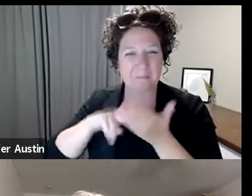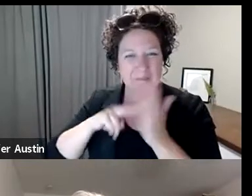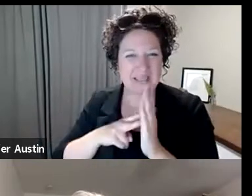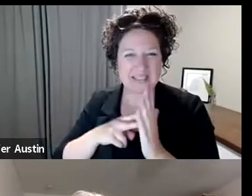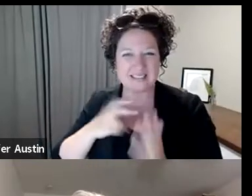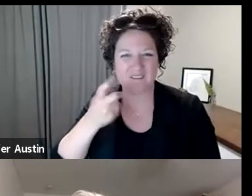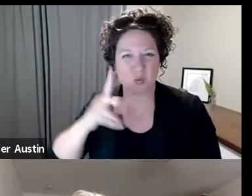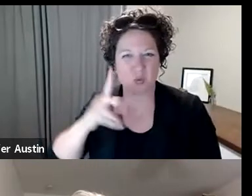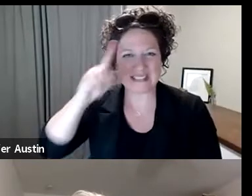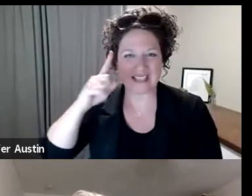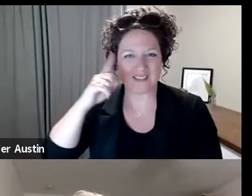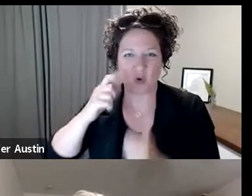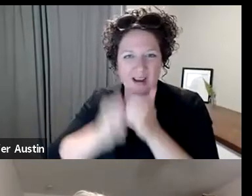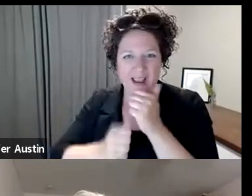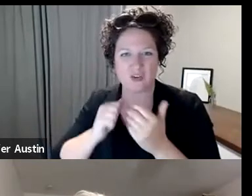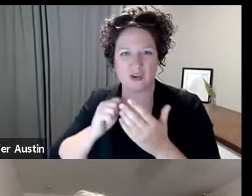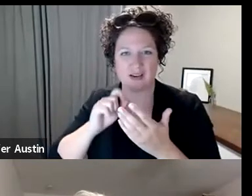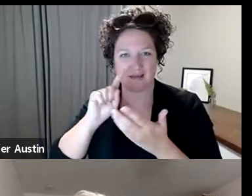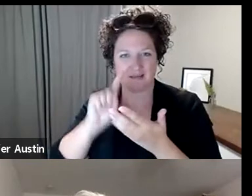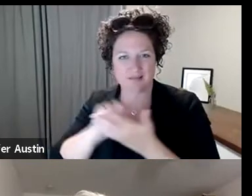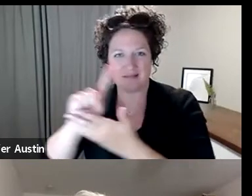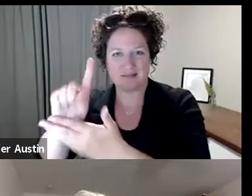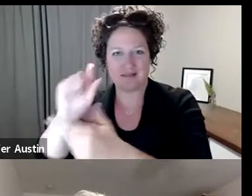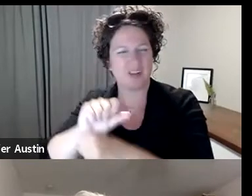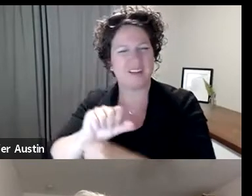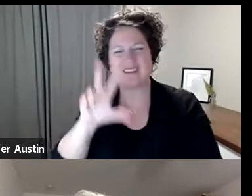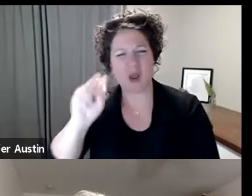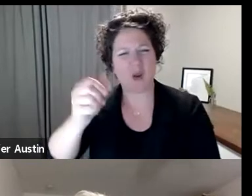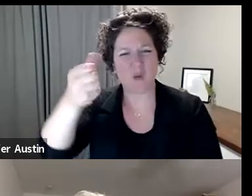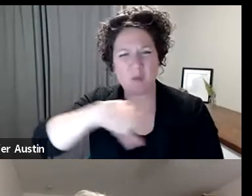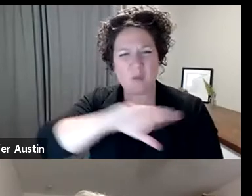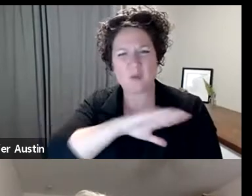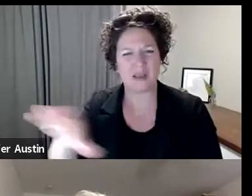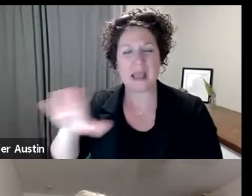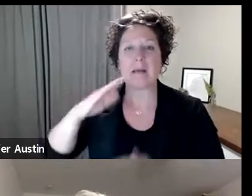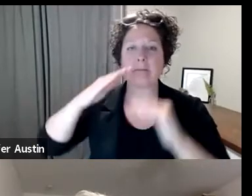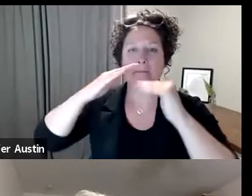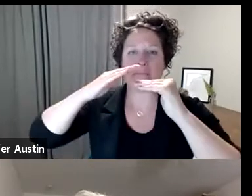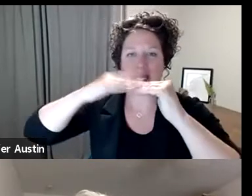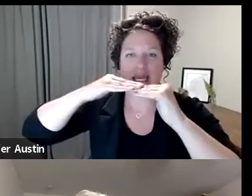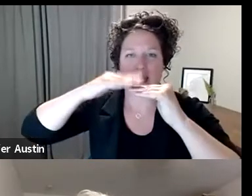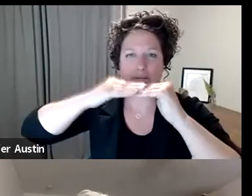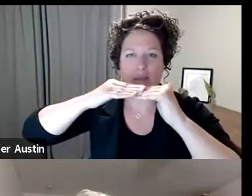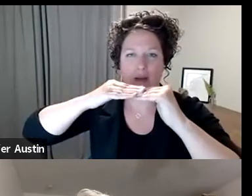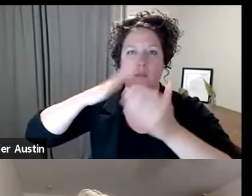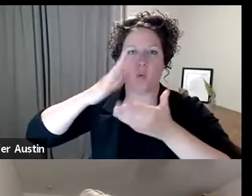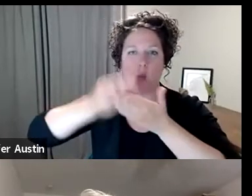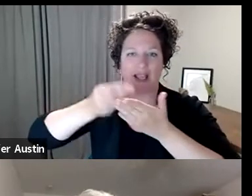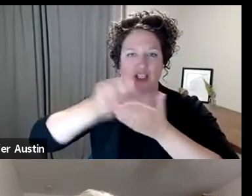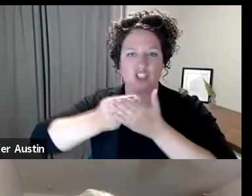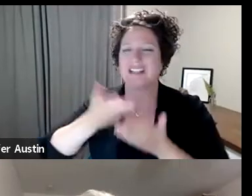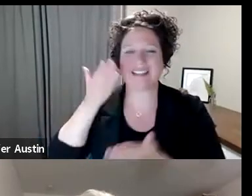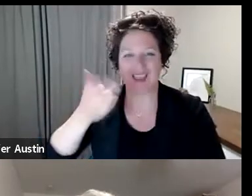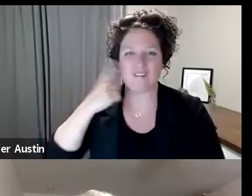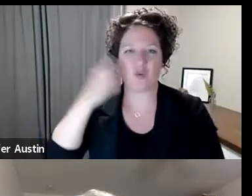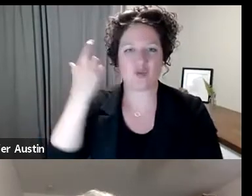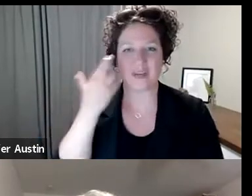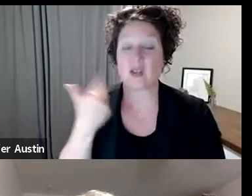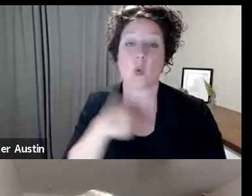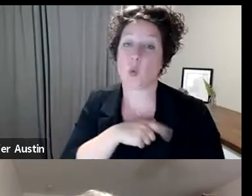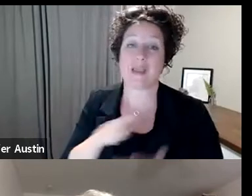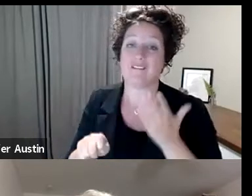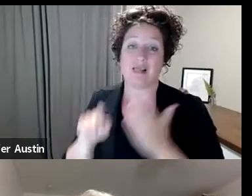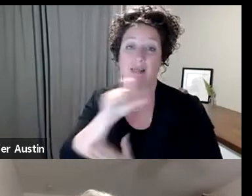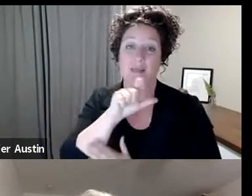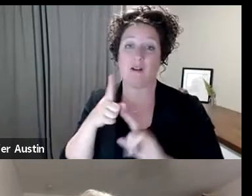No, people deserve, I think the word minimum wage is there for a reason. We've eliminated it